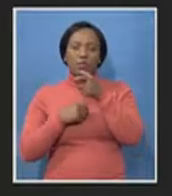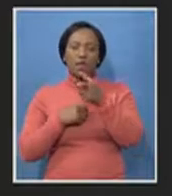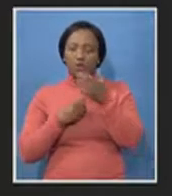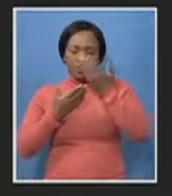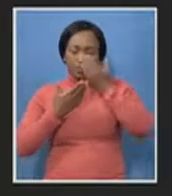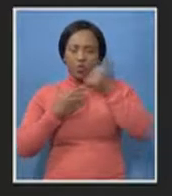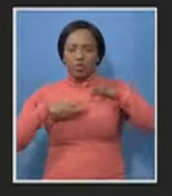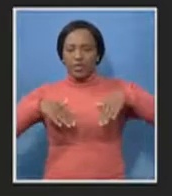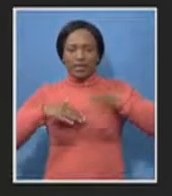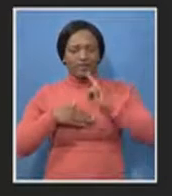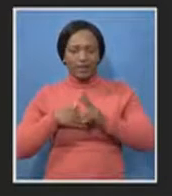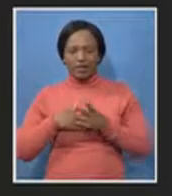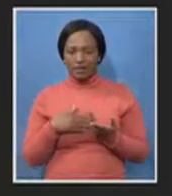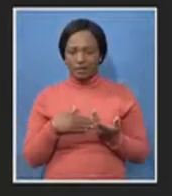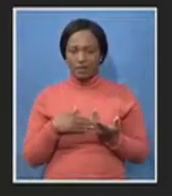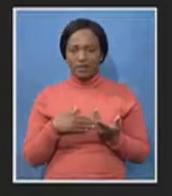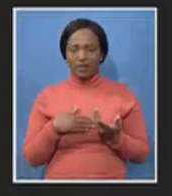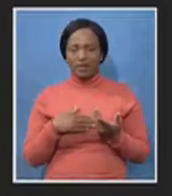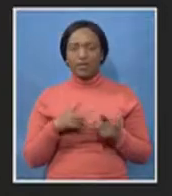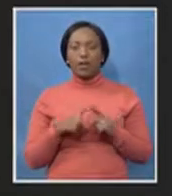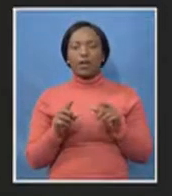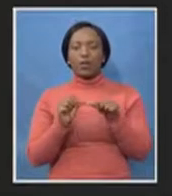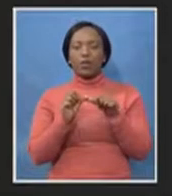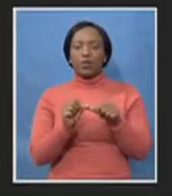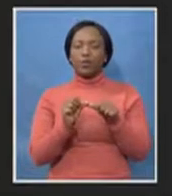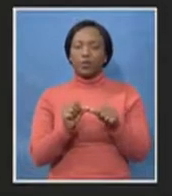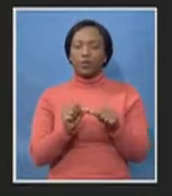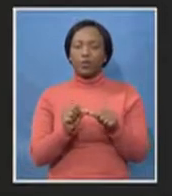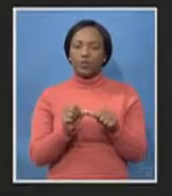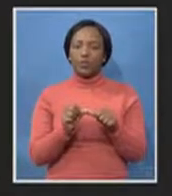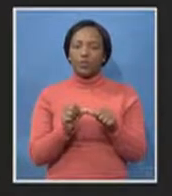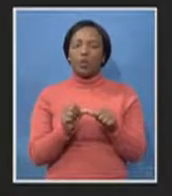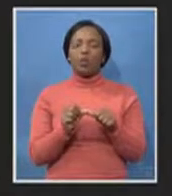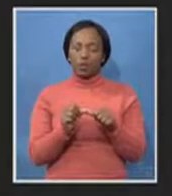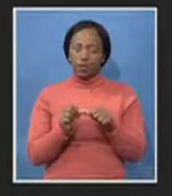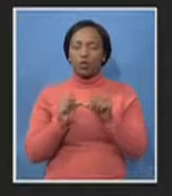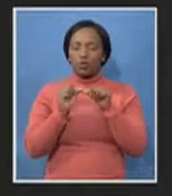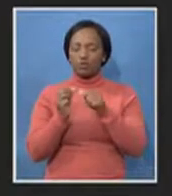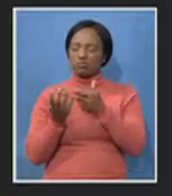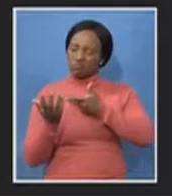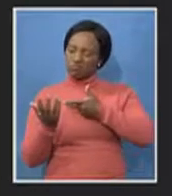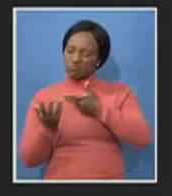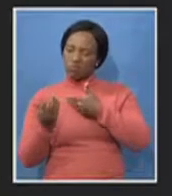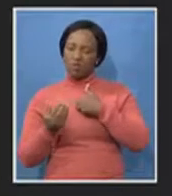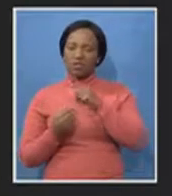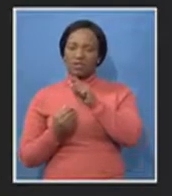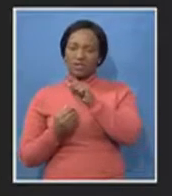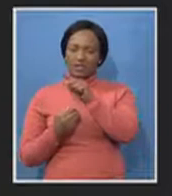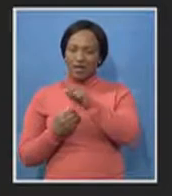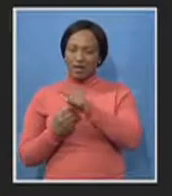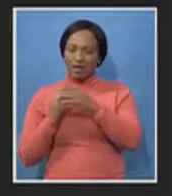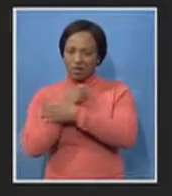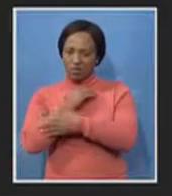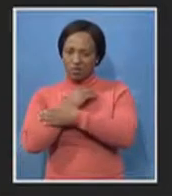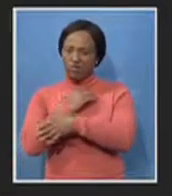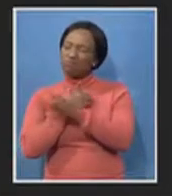to, as I said, actively engage with Tanzania, encouraging them to interact with their own organization,